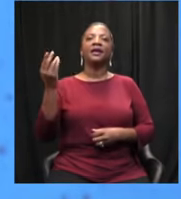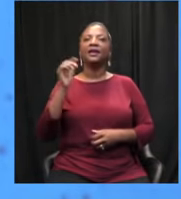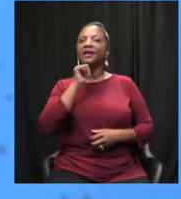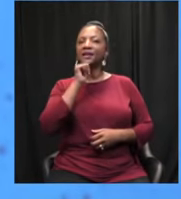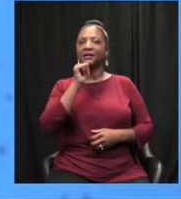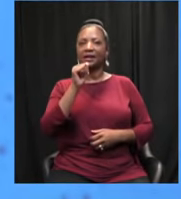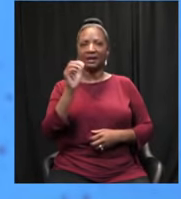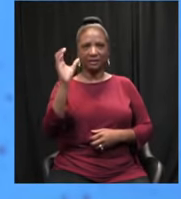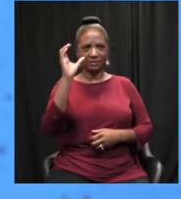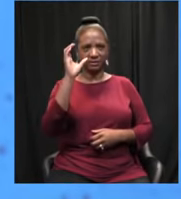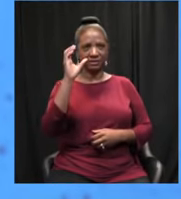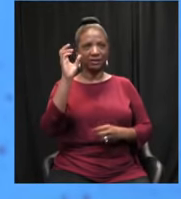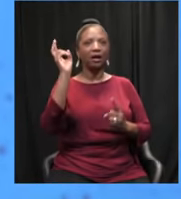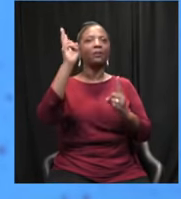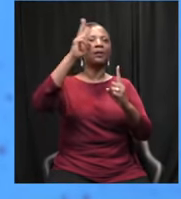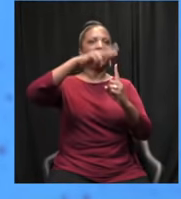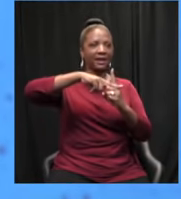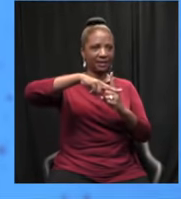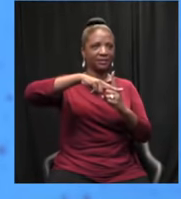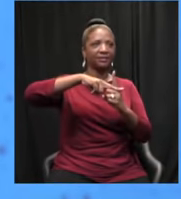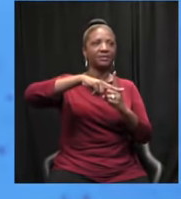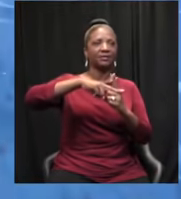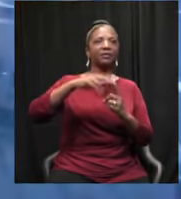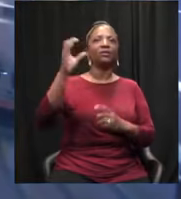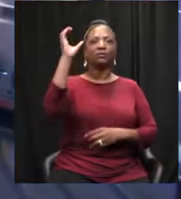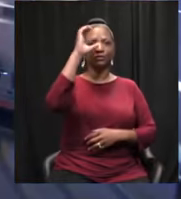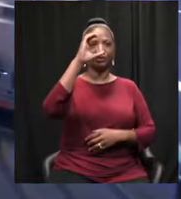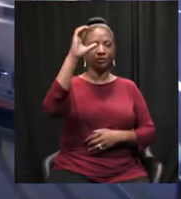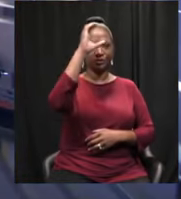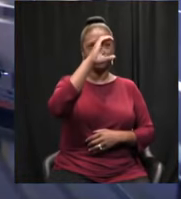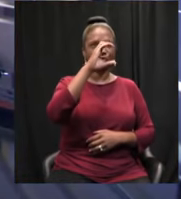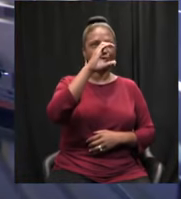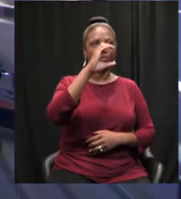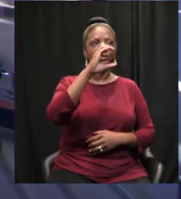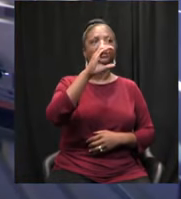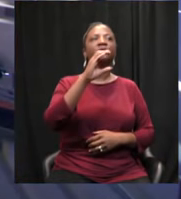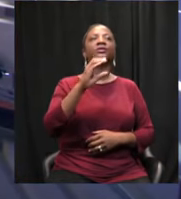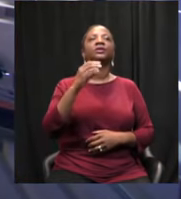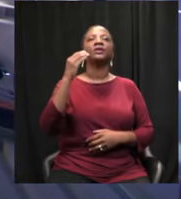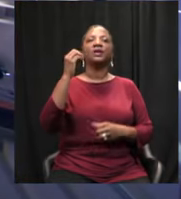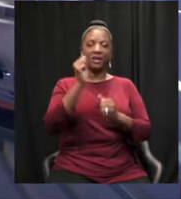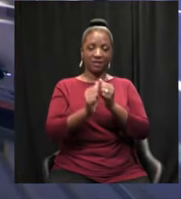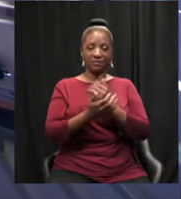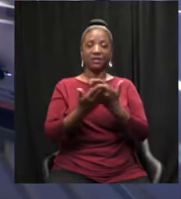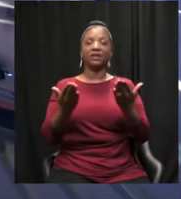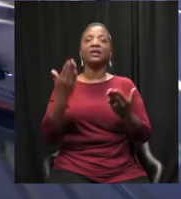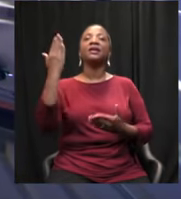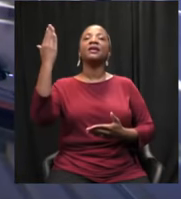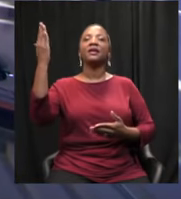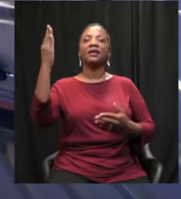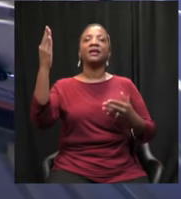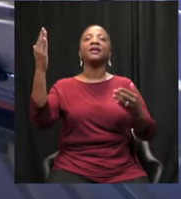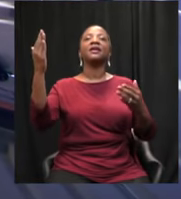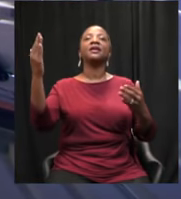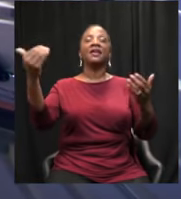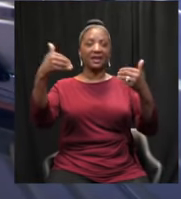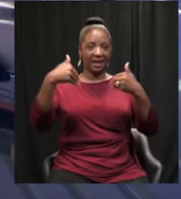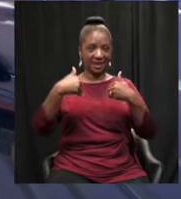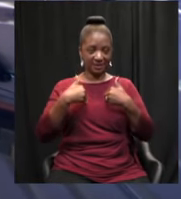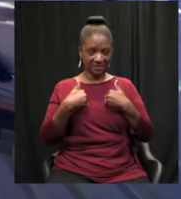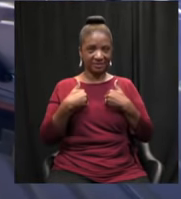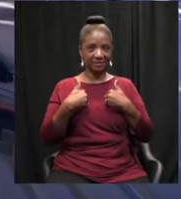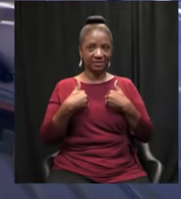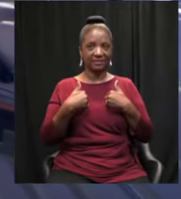for anything. He has everything in himself, and everything that is alive is only as alive because it is